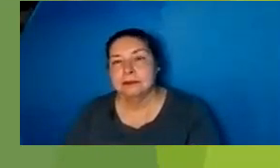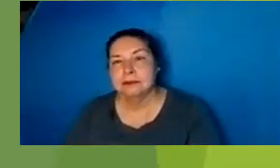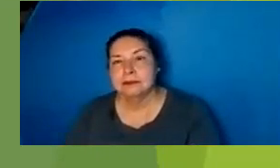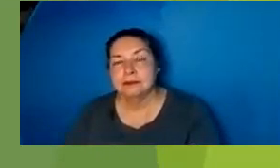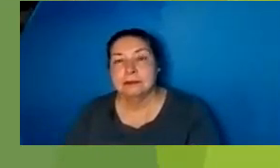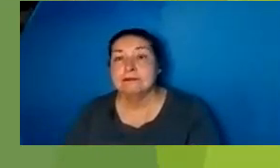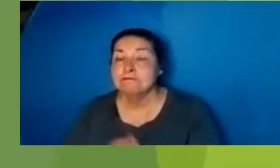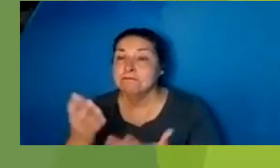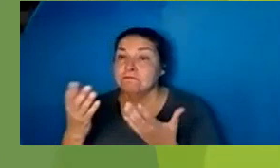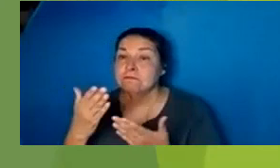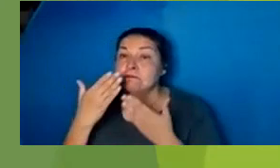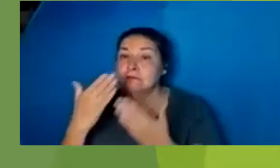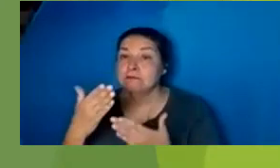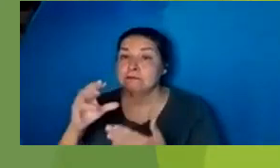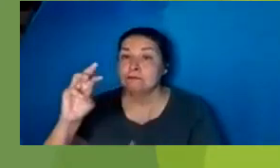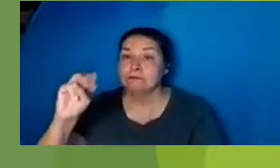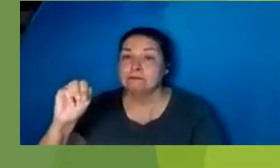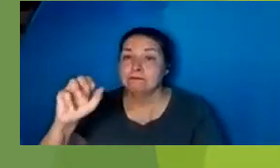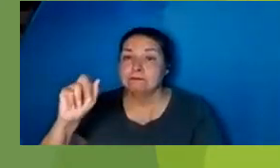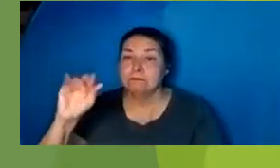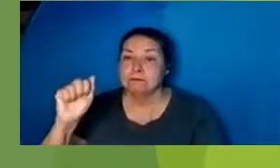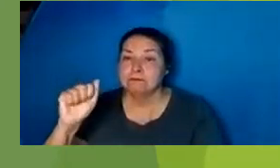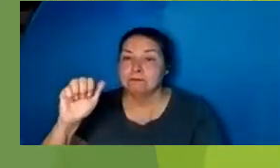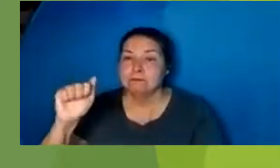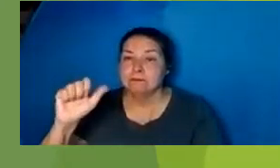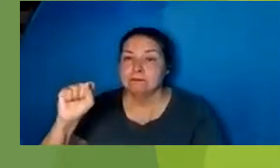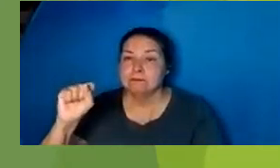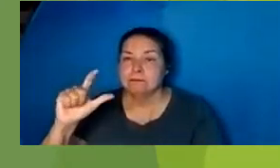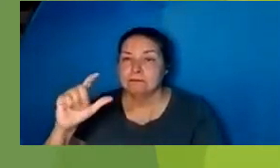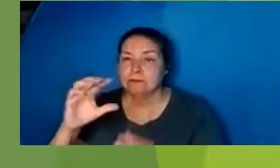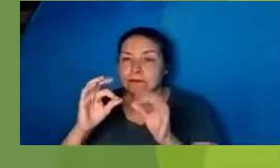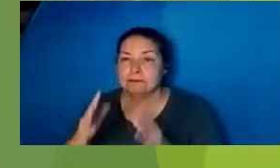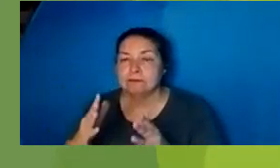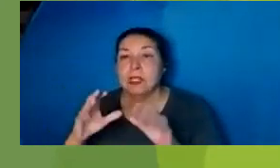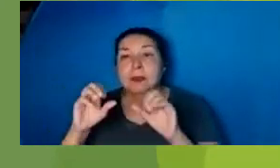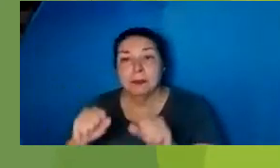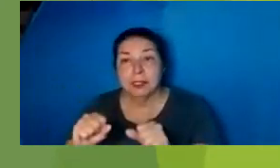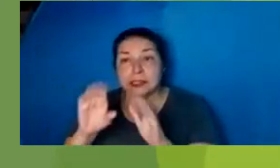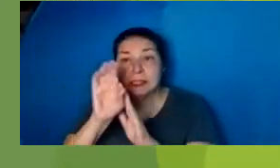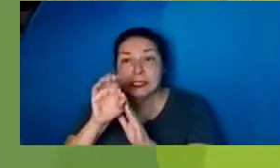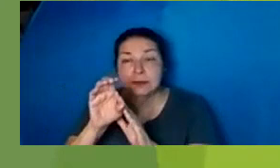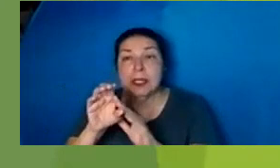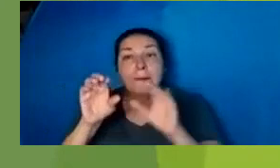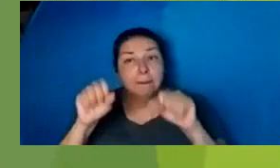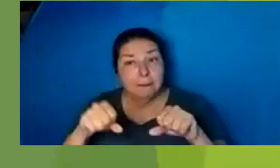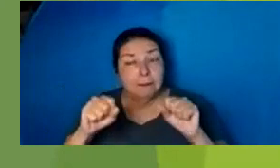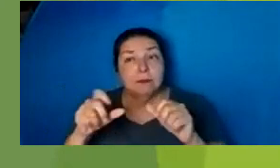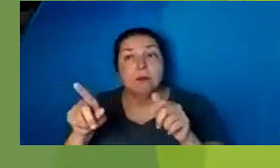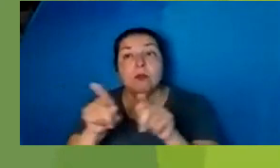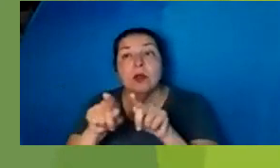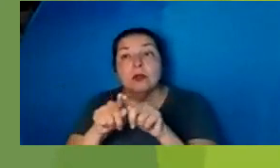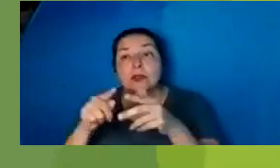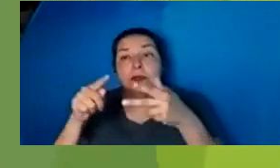I'd like to thank Maria, our ASL interpreter, who makes this taping possible, along with Rory